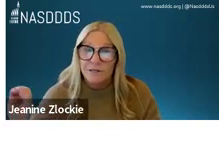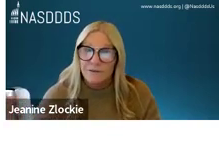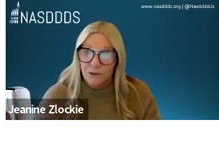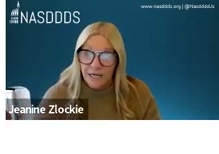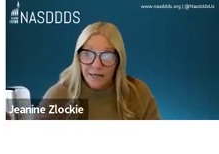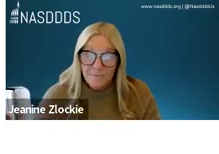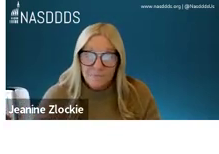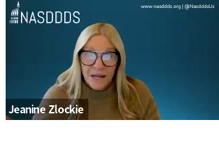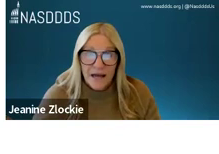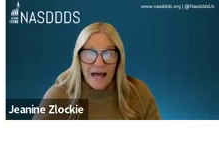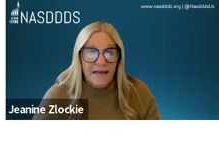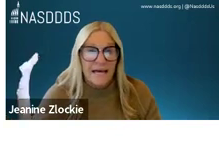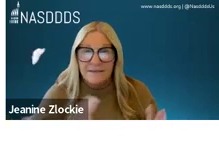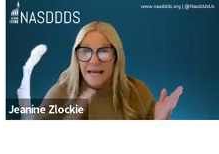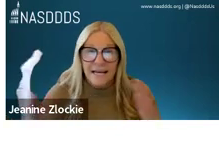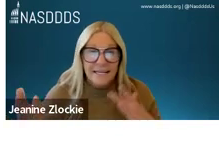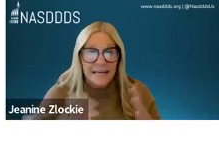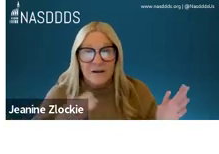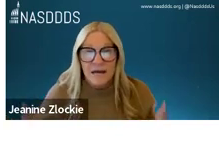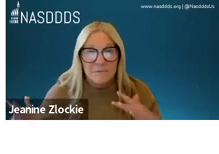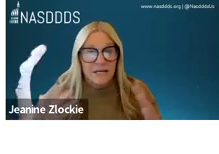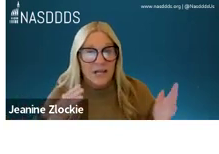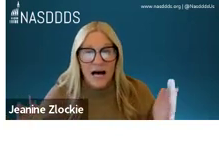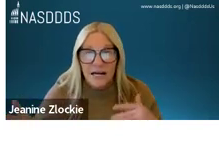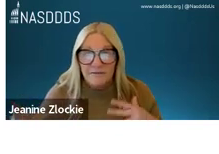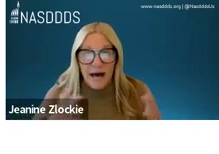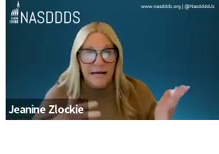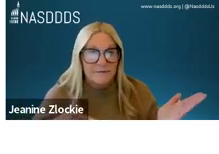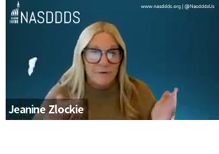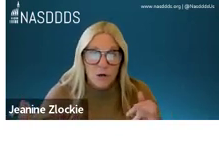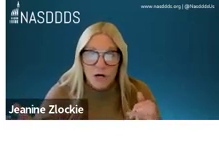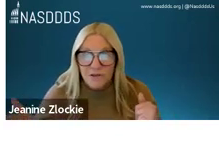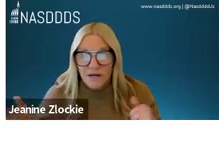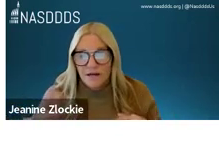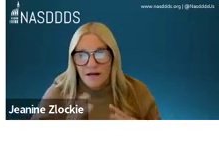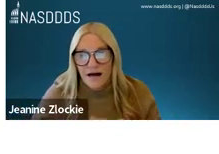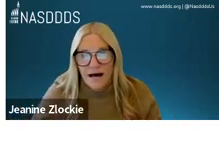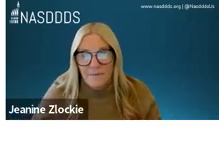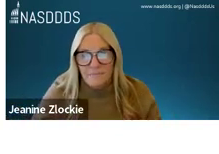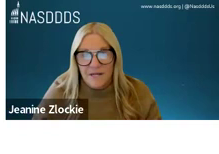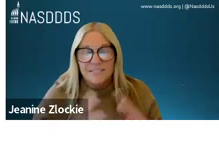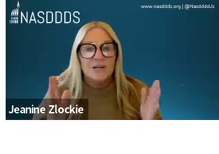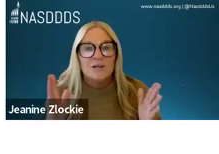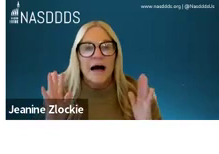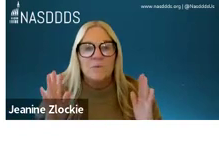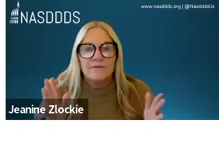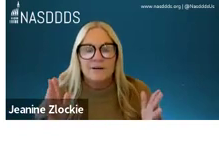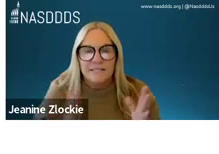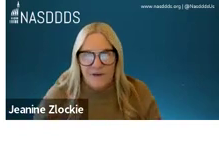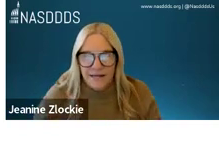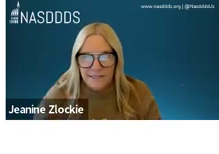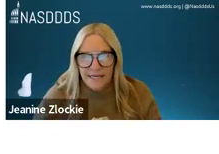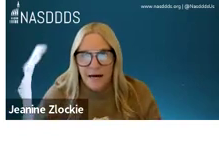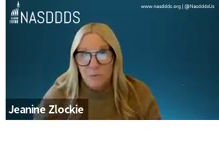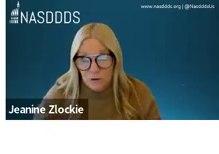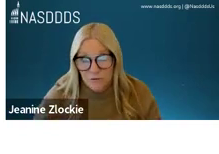to start reviewing. And then, like I said, there may be a lot of back and forth until that waiver